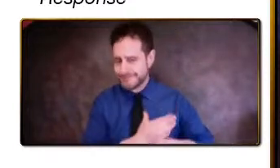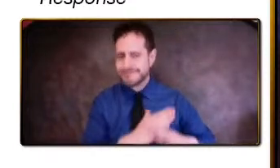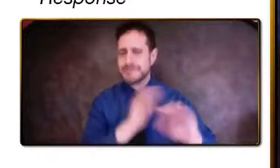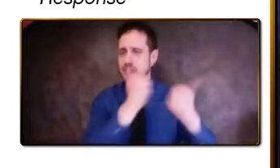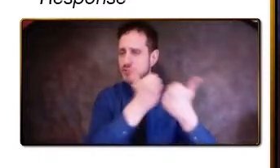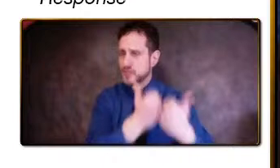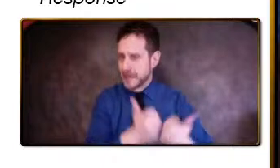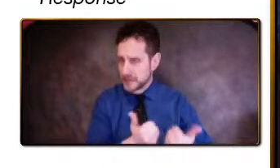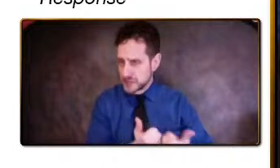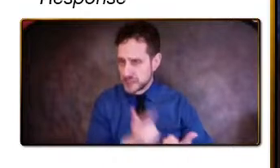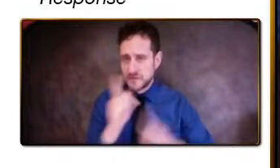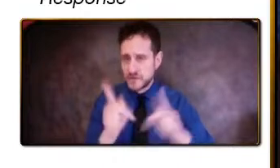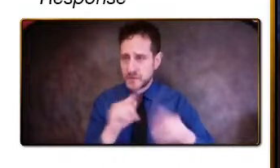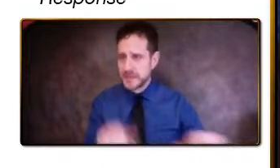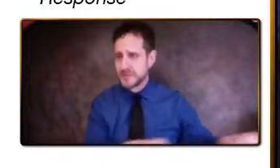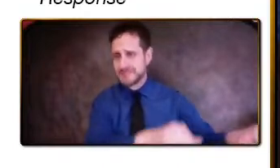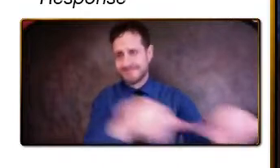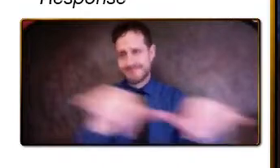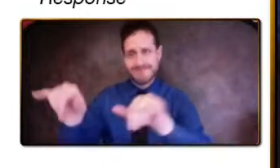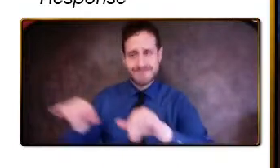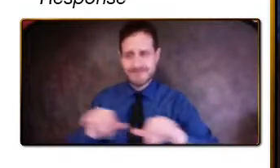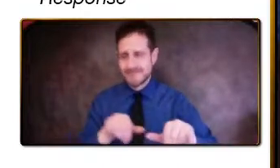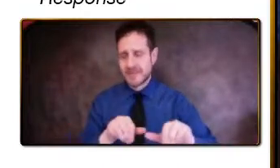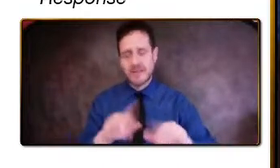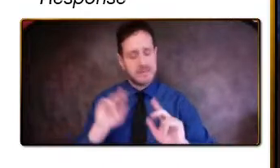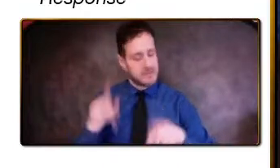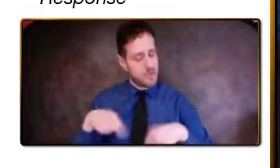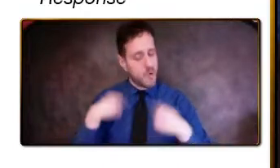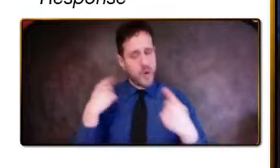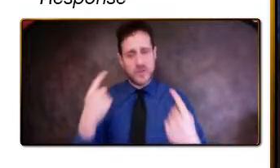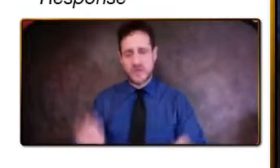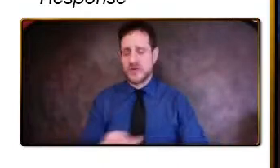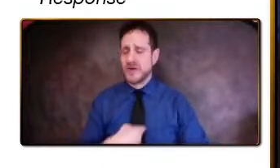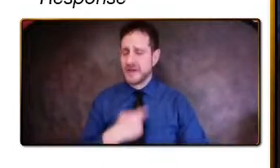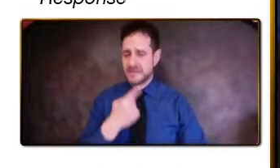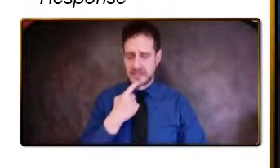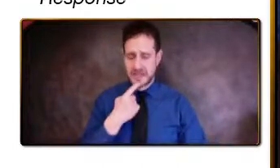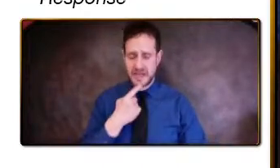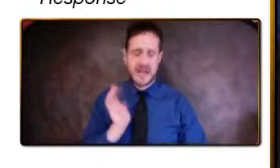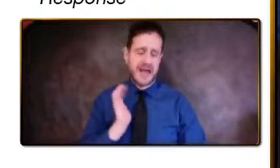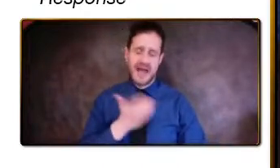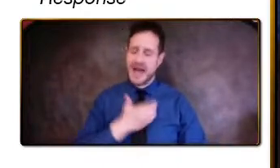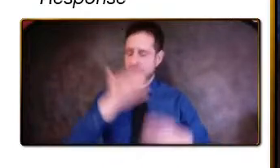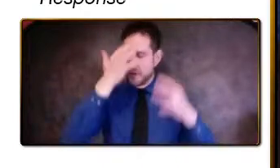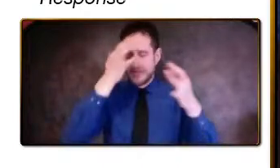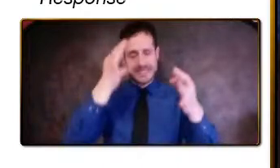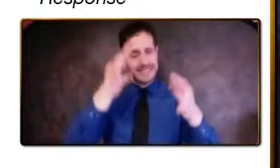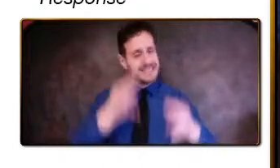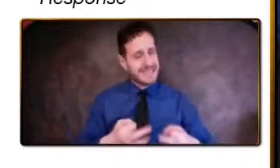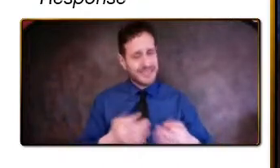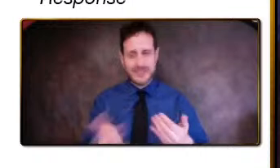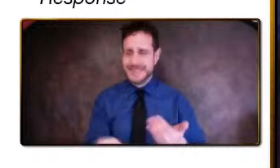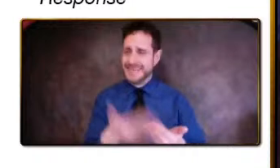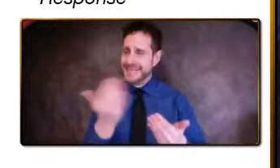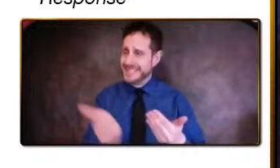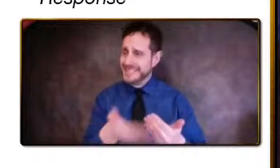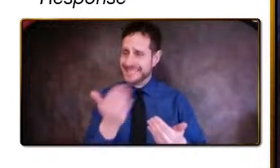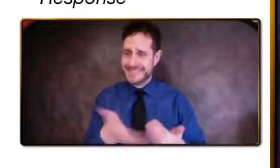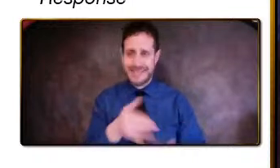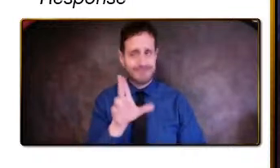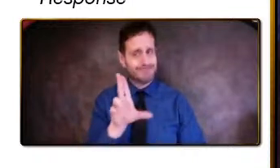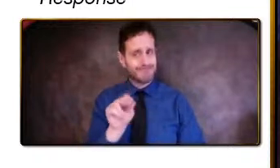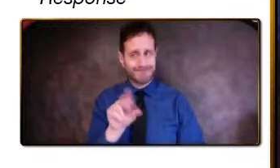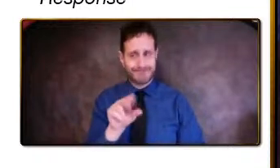And as I've said from the very beginning, the choices that we've had to make, that I've had to make,